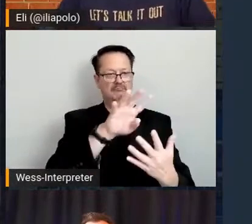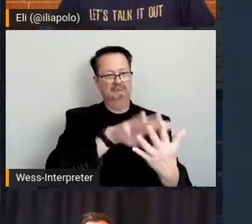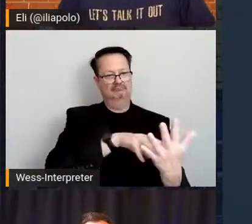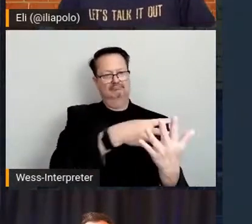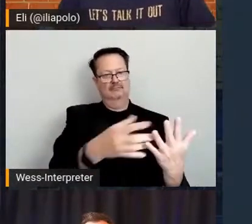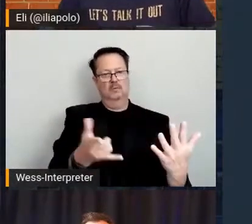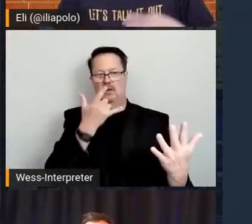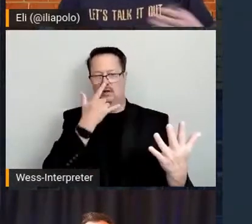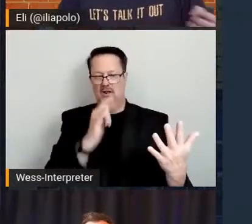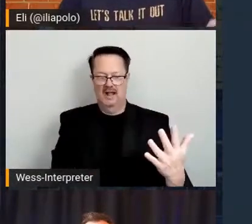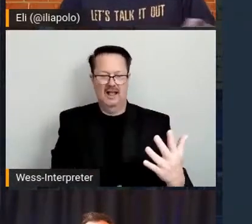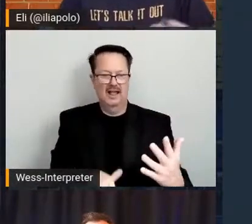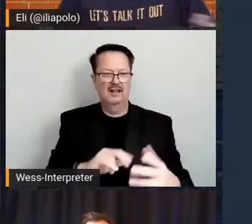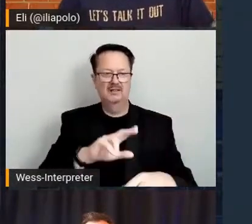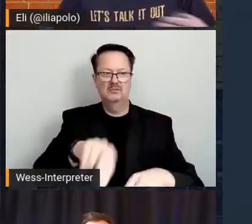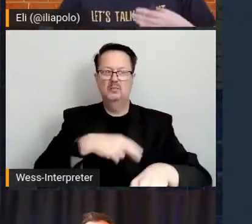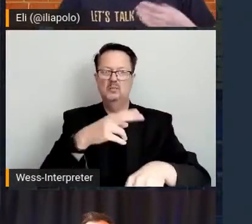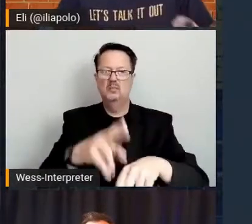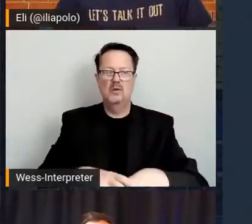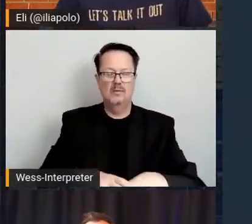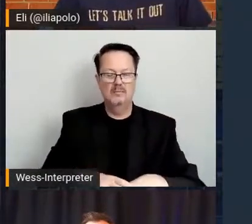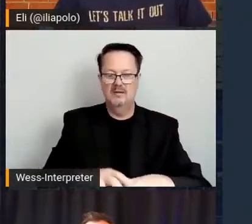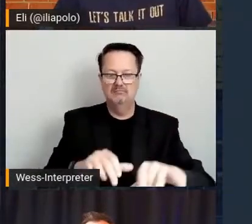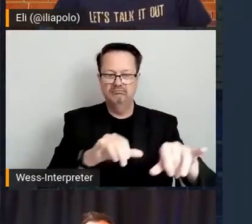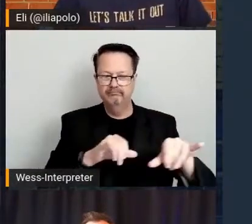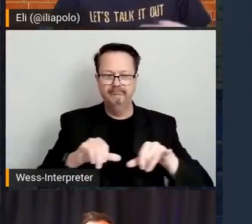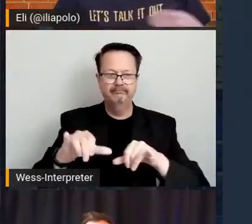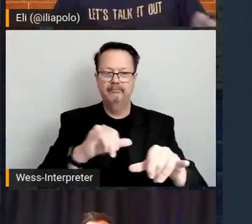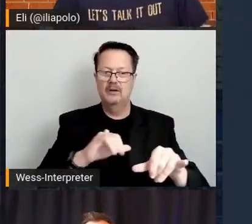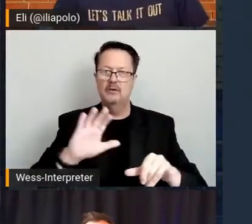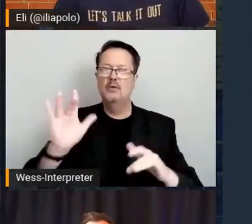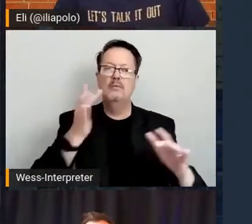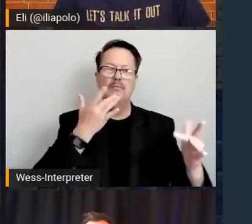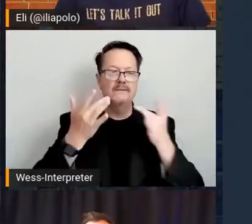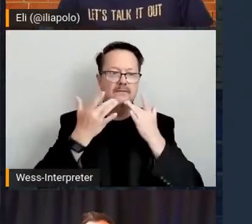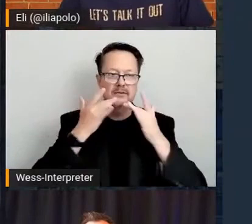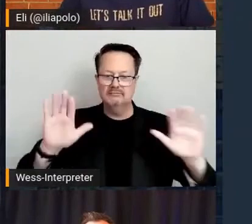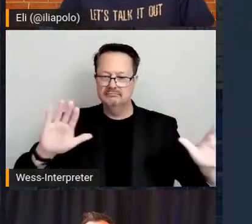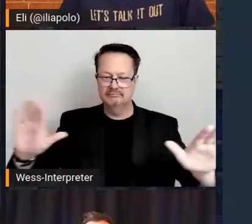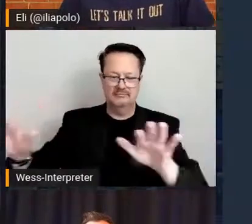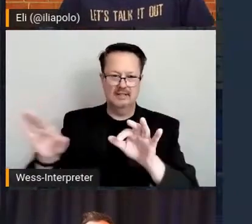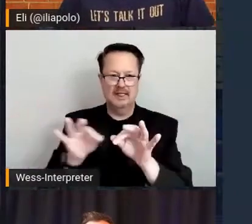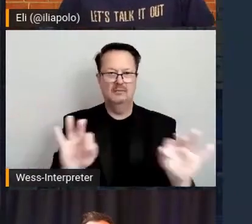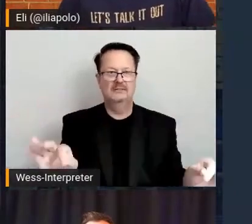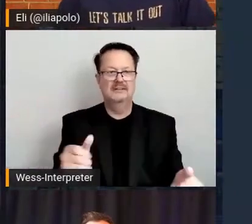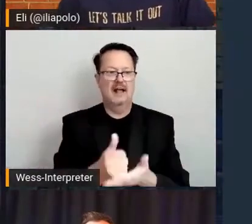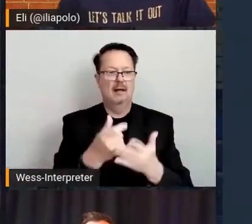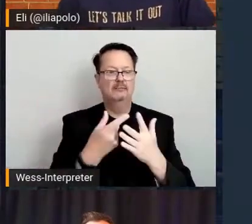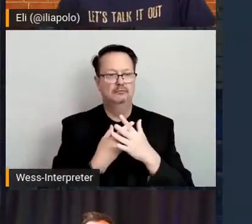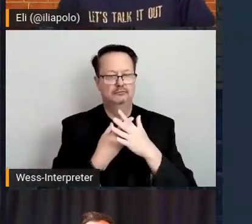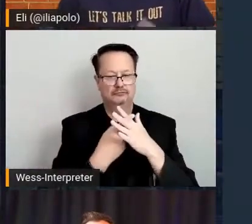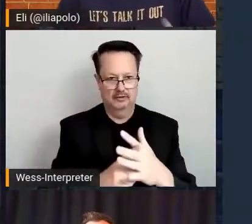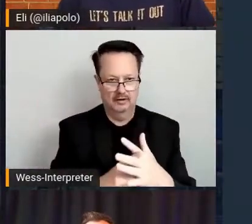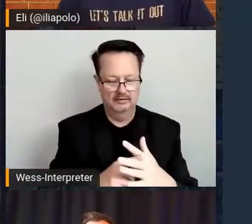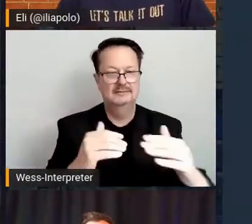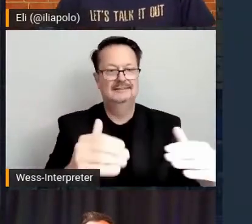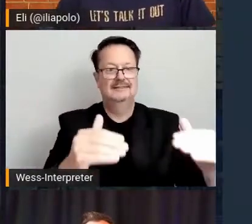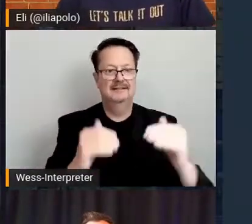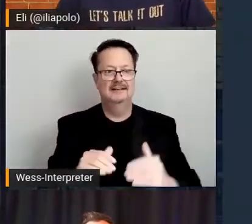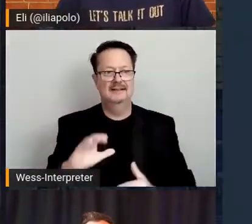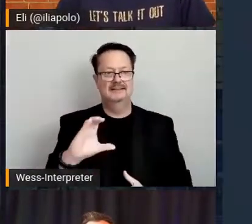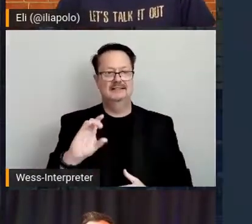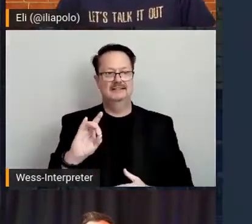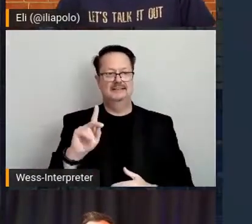idiomatic project based on your preferred programming language. It just helps you get started. Then there's